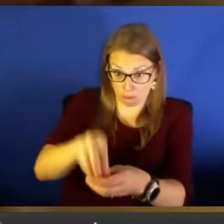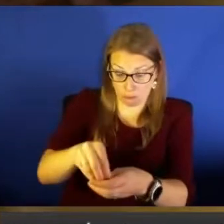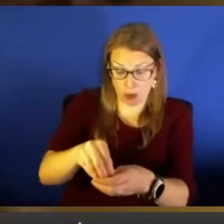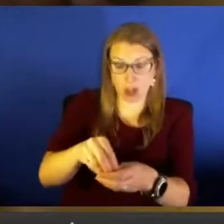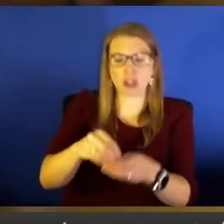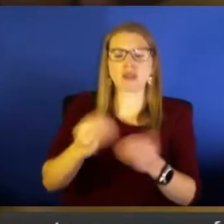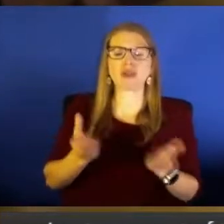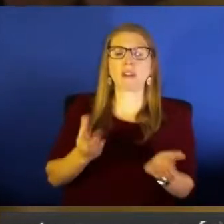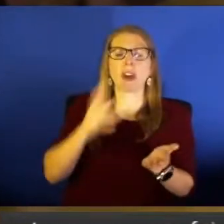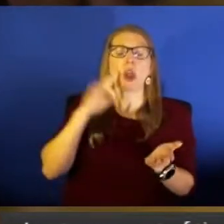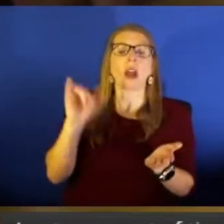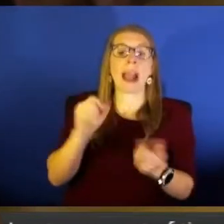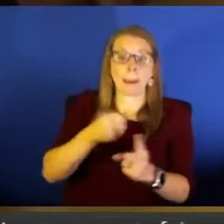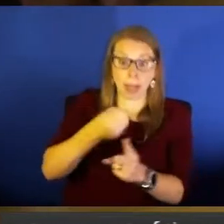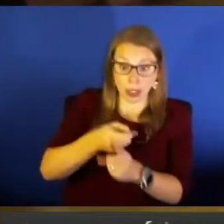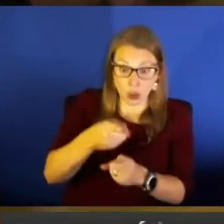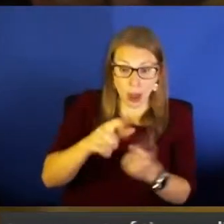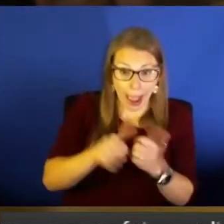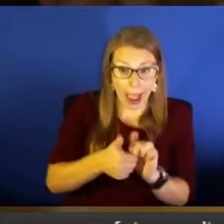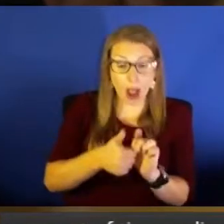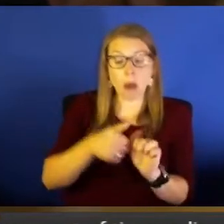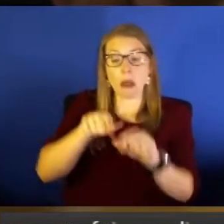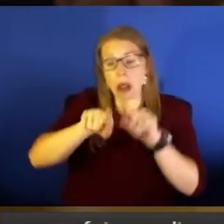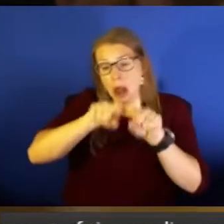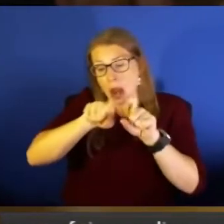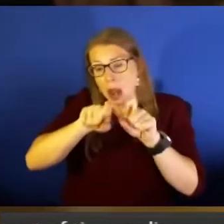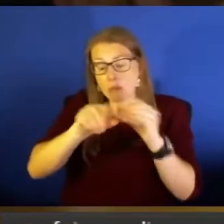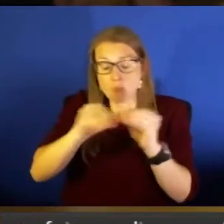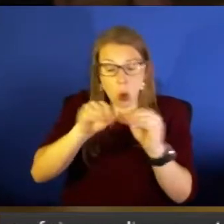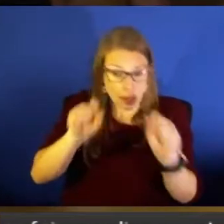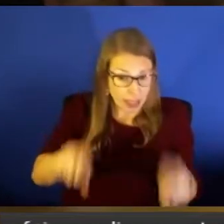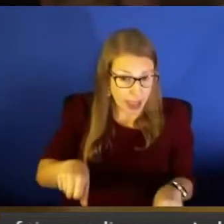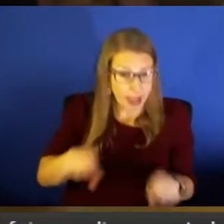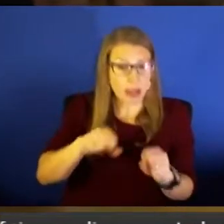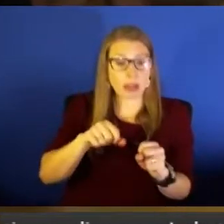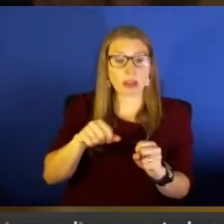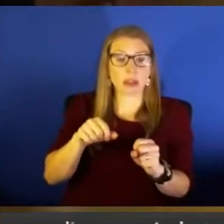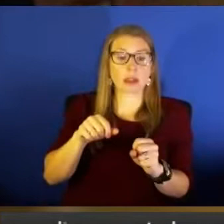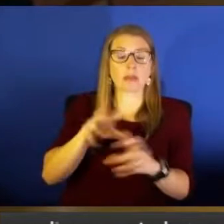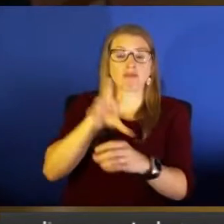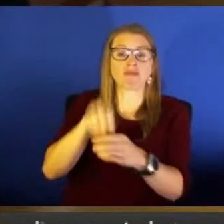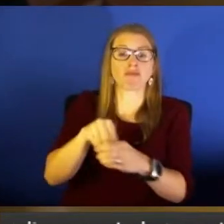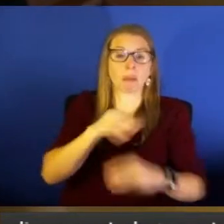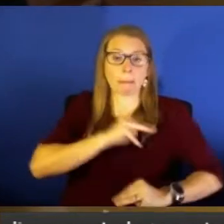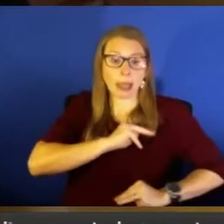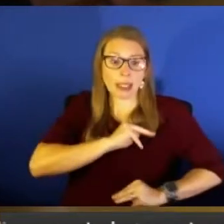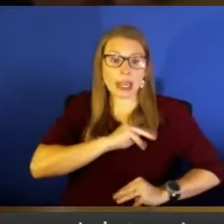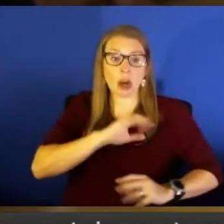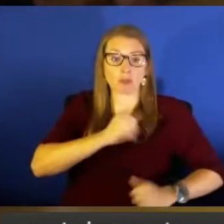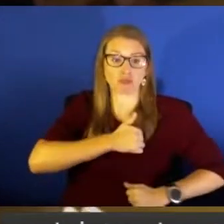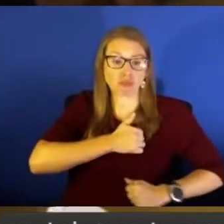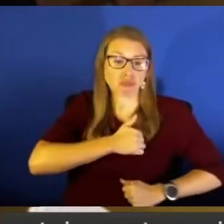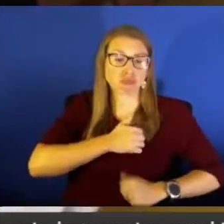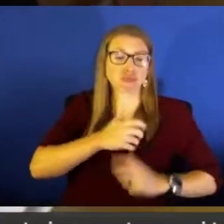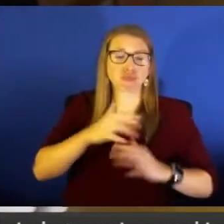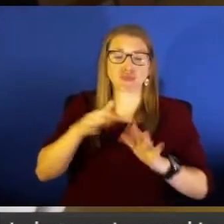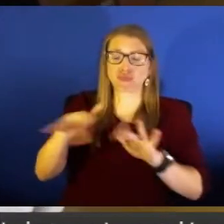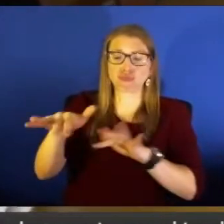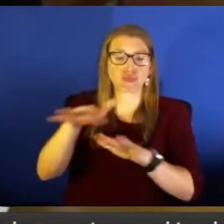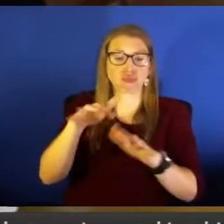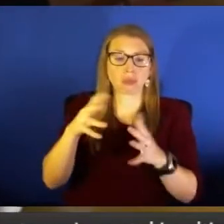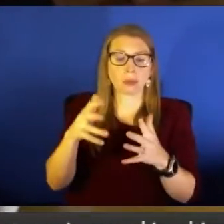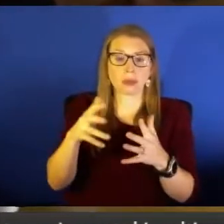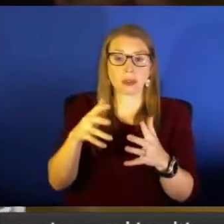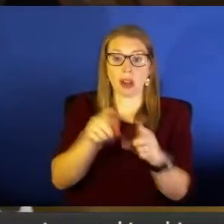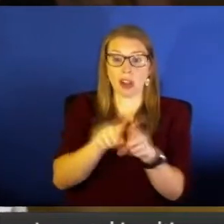that impacted you? Can I ask you more questions about what you did in the military and any possible repercussions